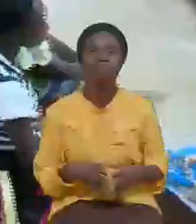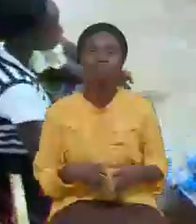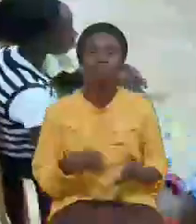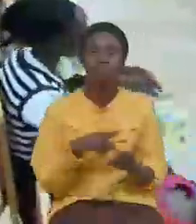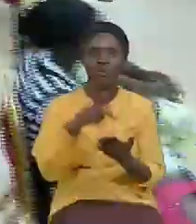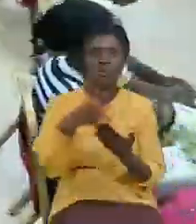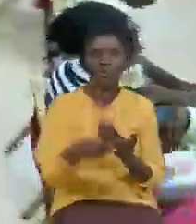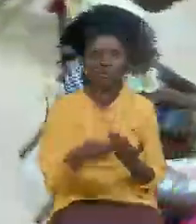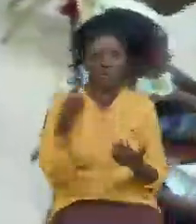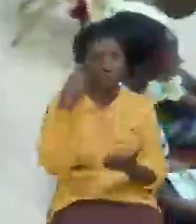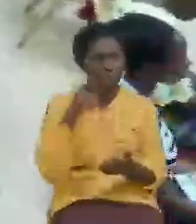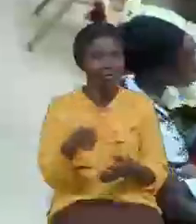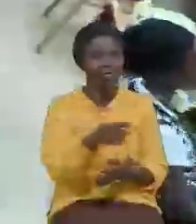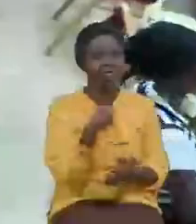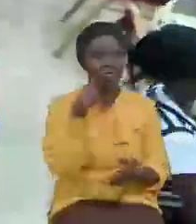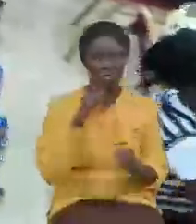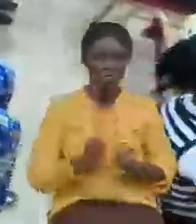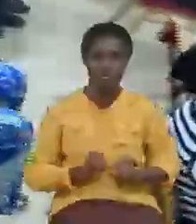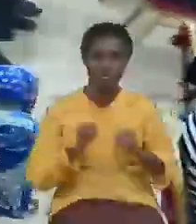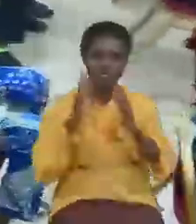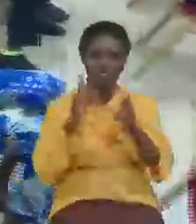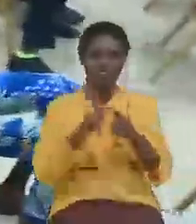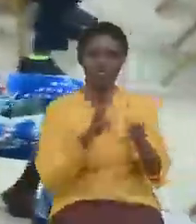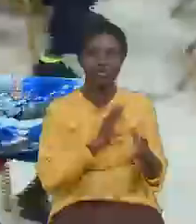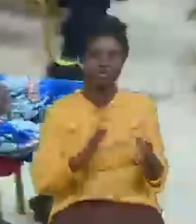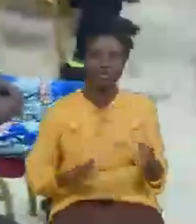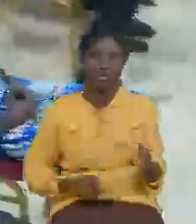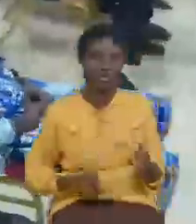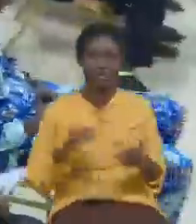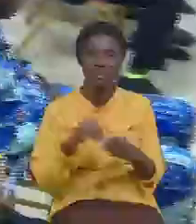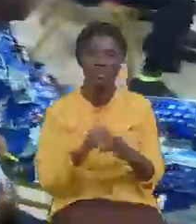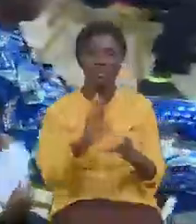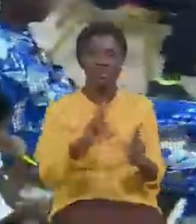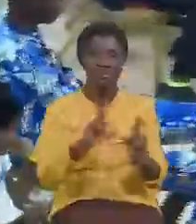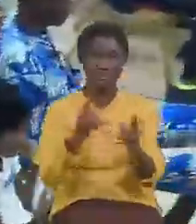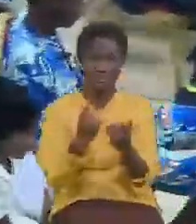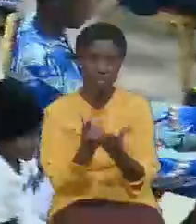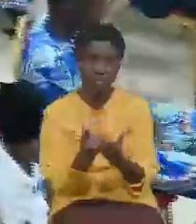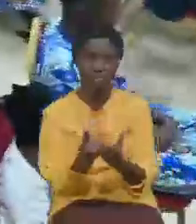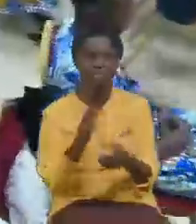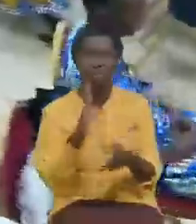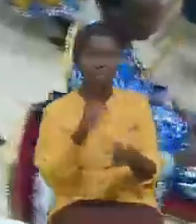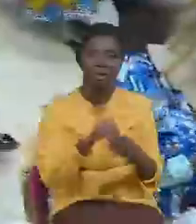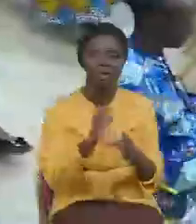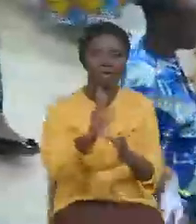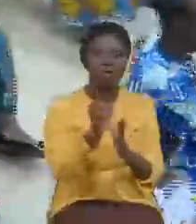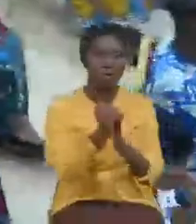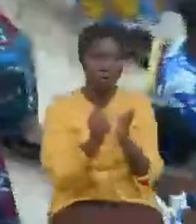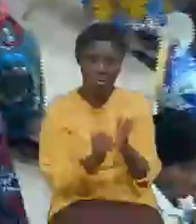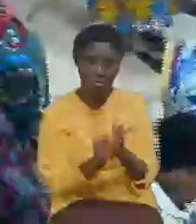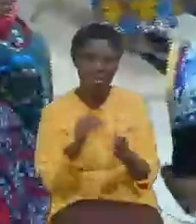all fiscal locations in your groups, in your regions, in your states, in your